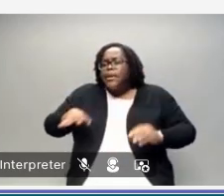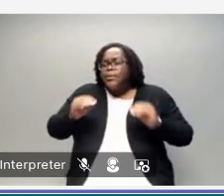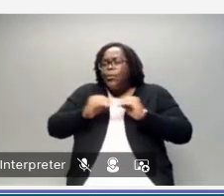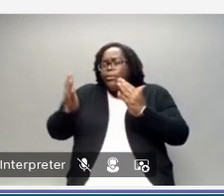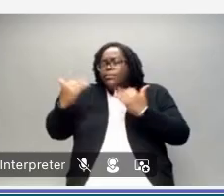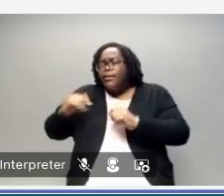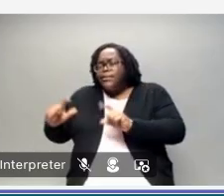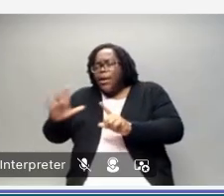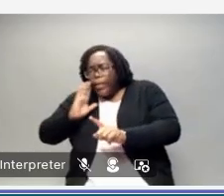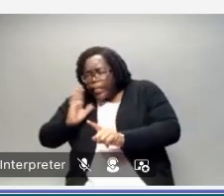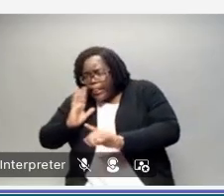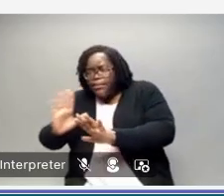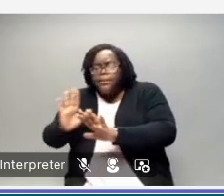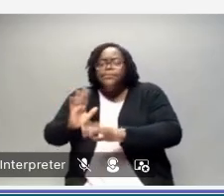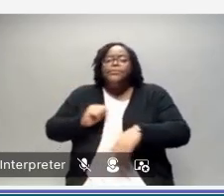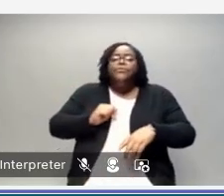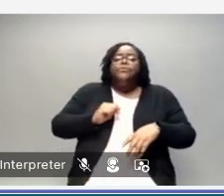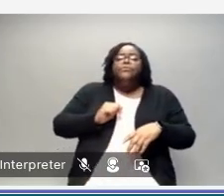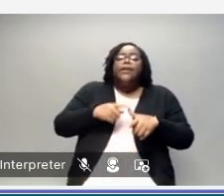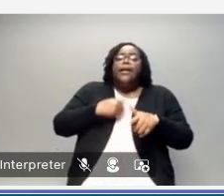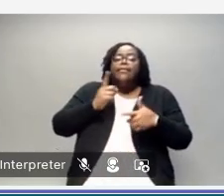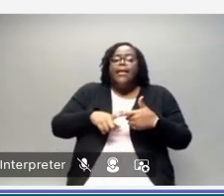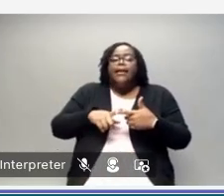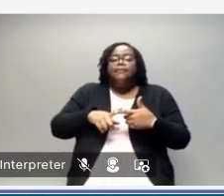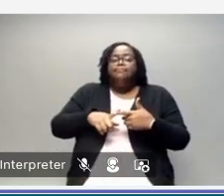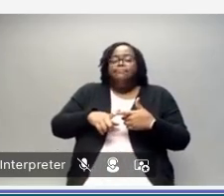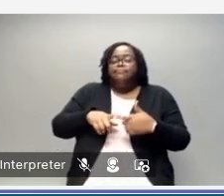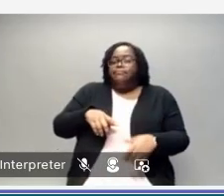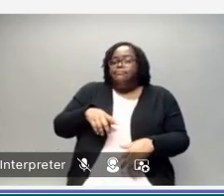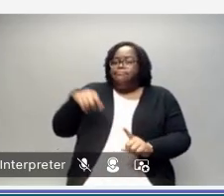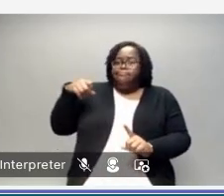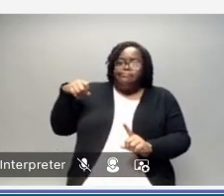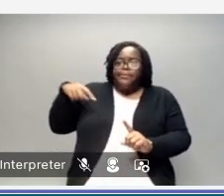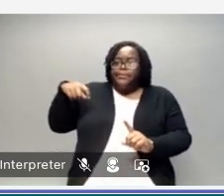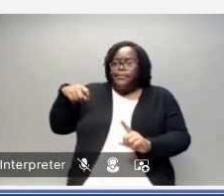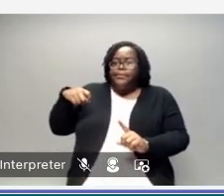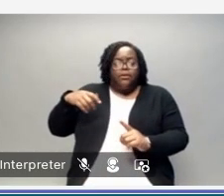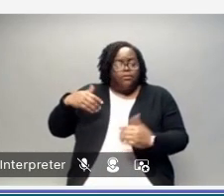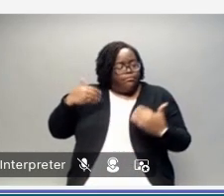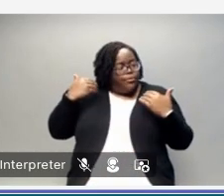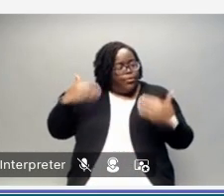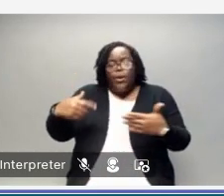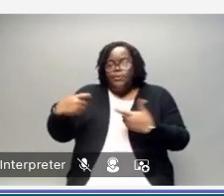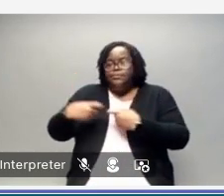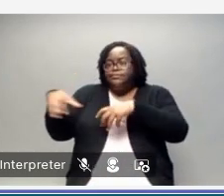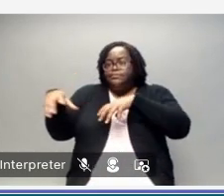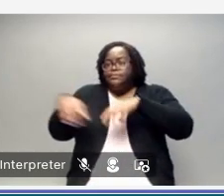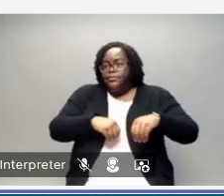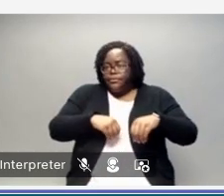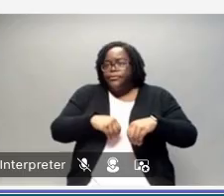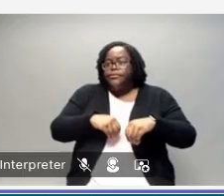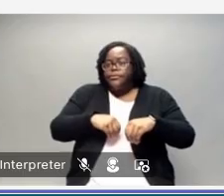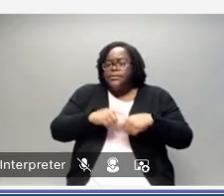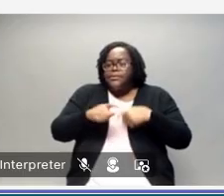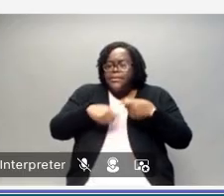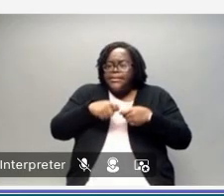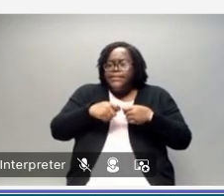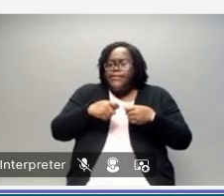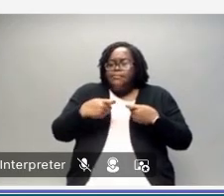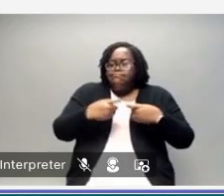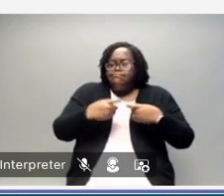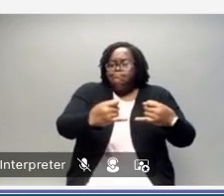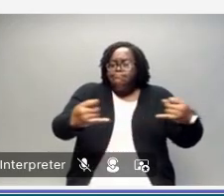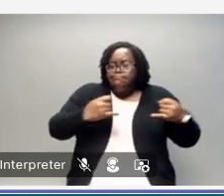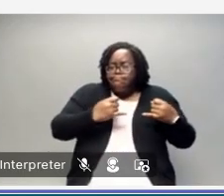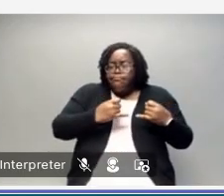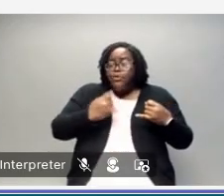slide. And then there's a trigger, which is when we will de-energize circuits. And we have a